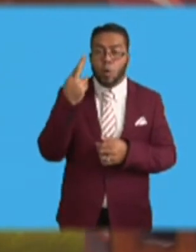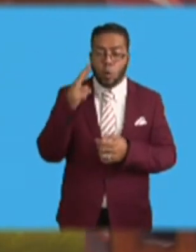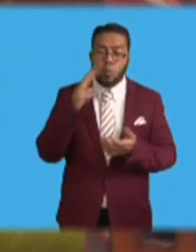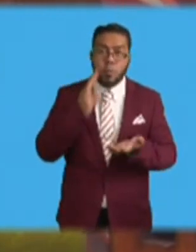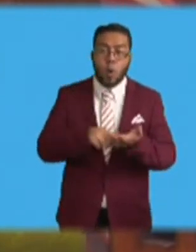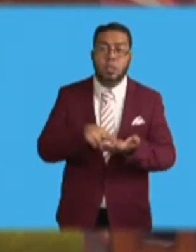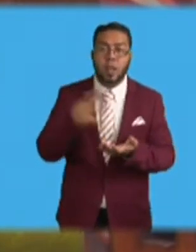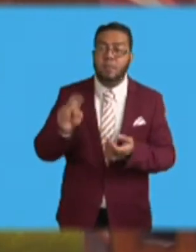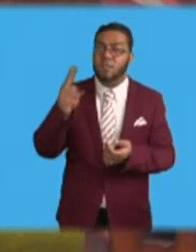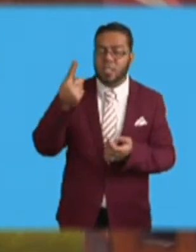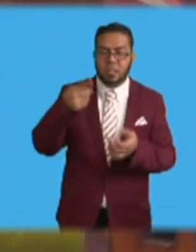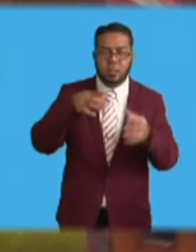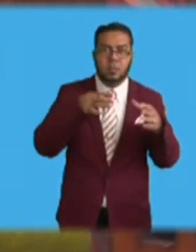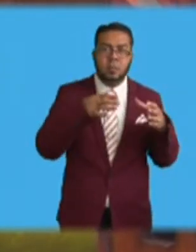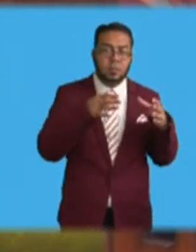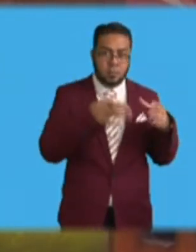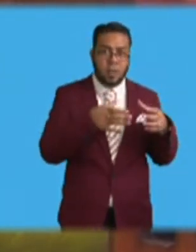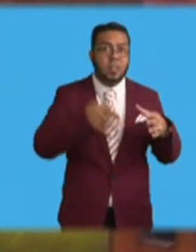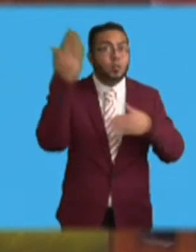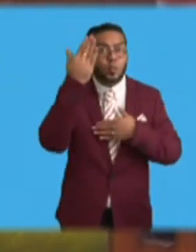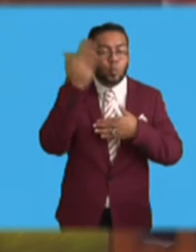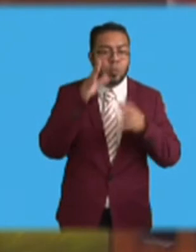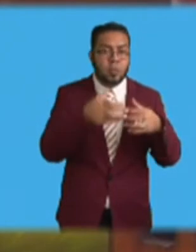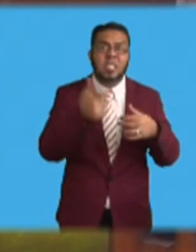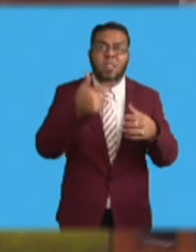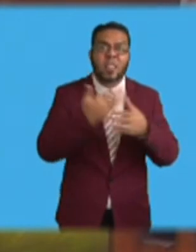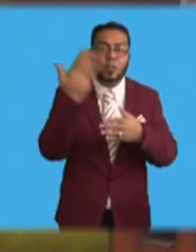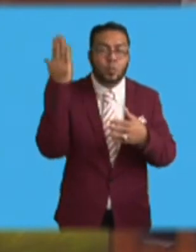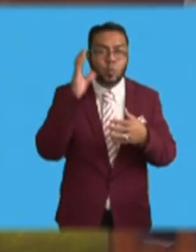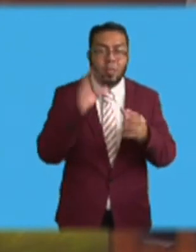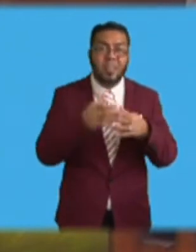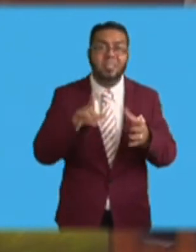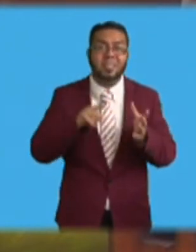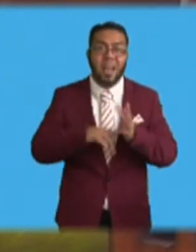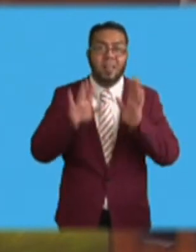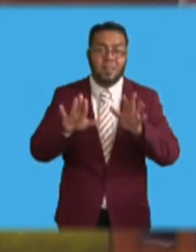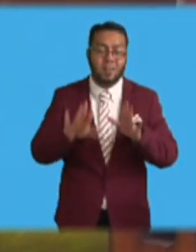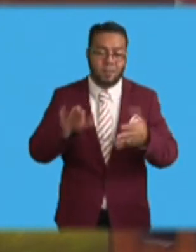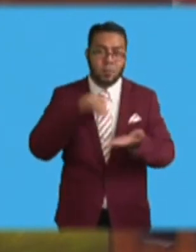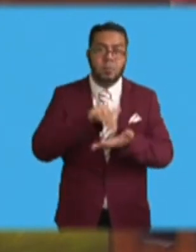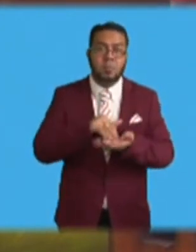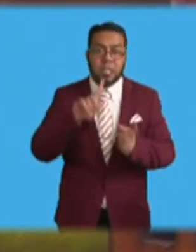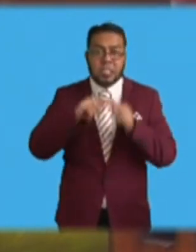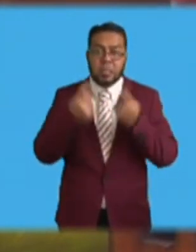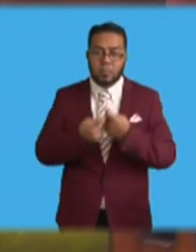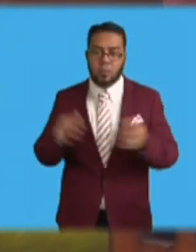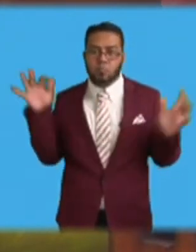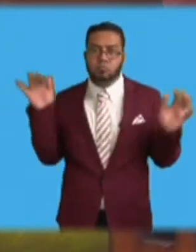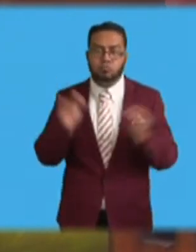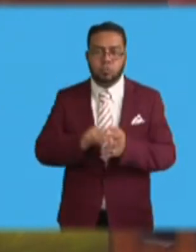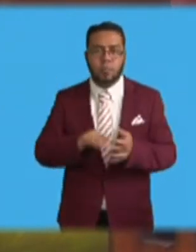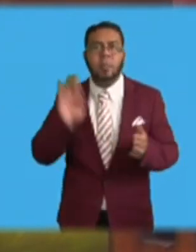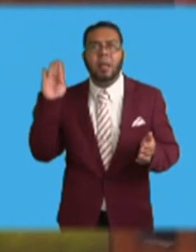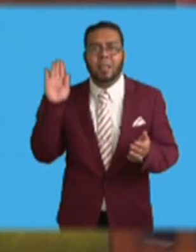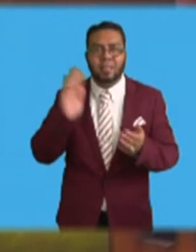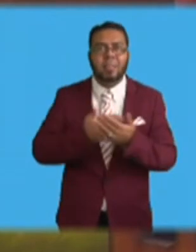Navesao Adventist School, Madam Speaker, the Nayavu Health Centre team, the Talevu Subdivisional team and the Central Division team have made daily